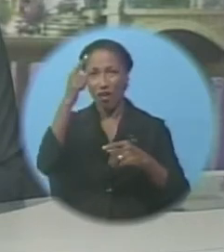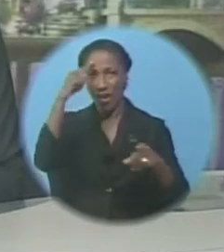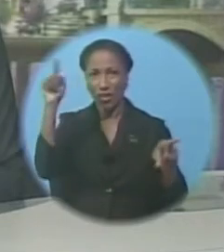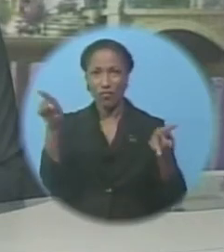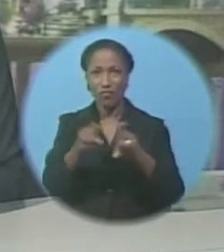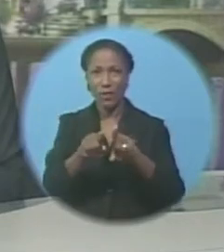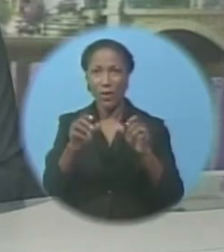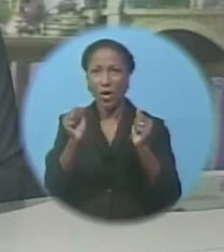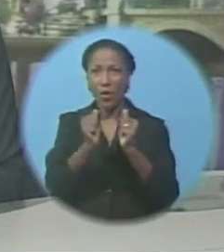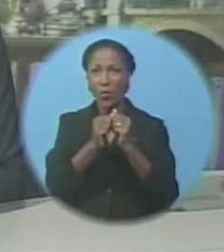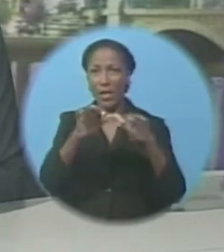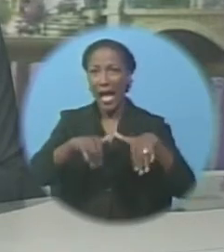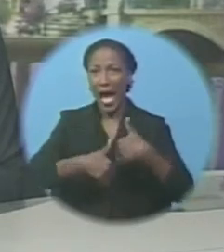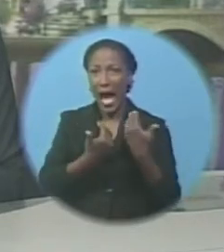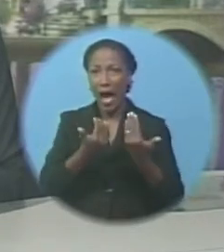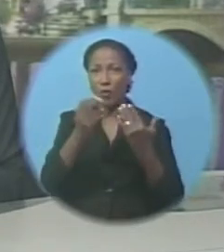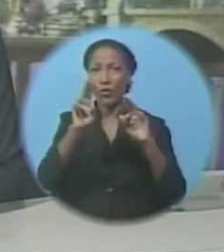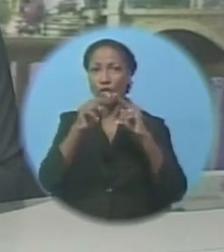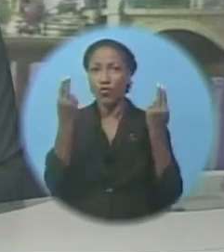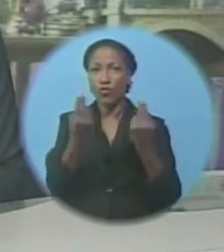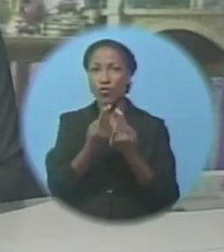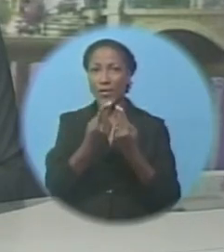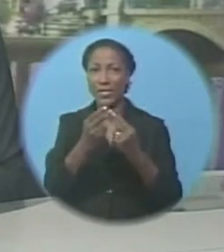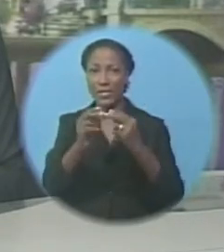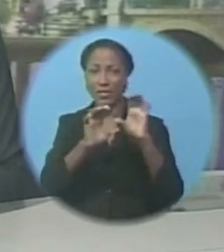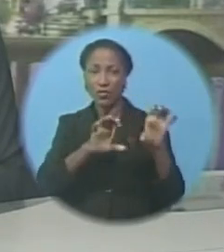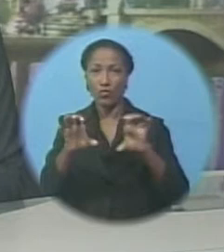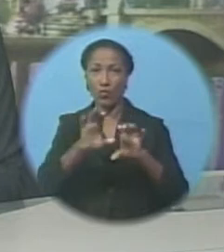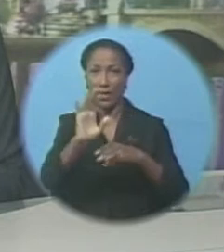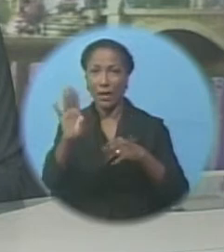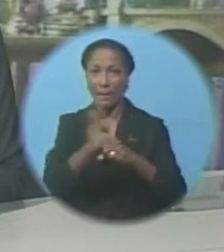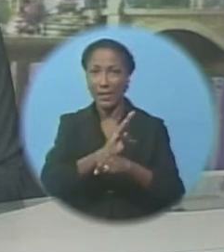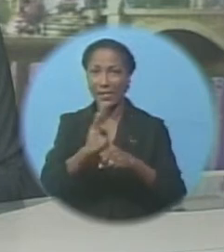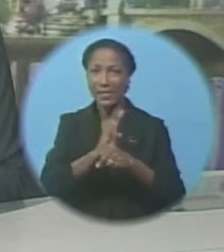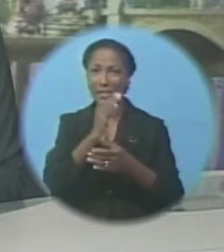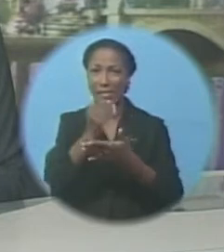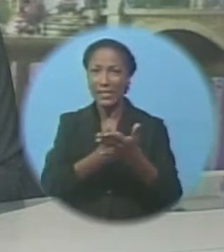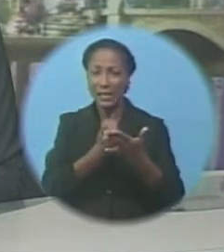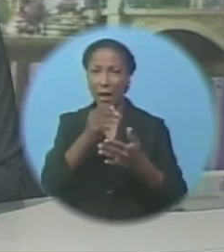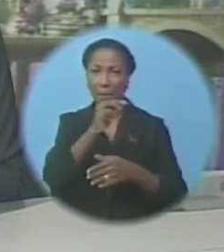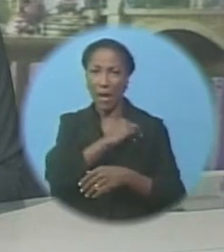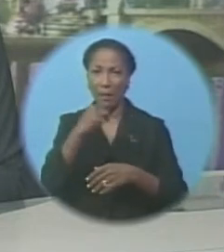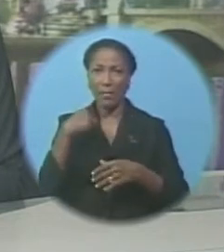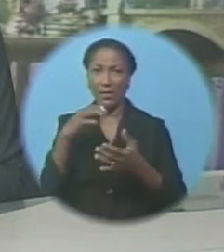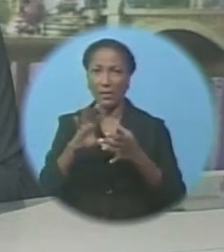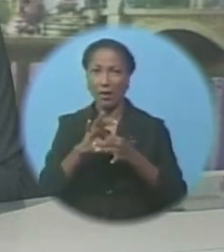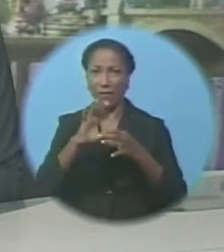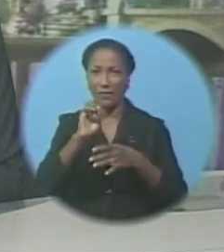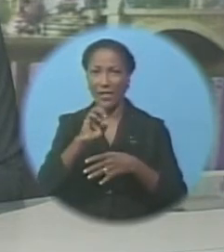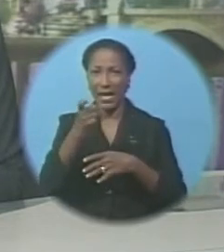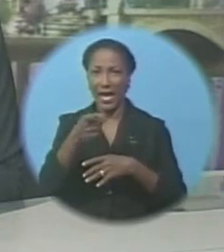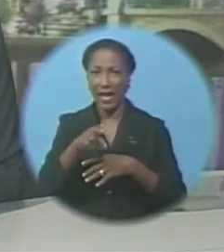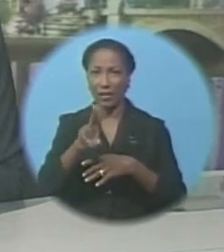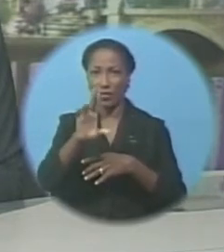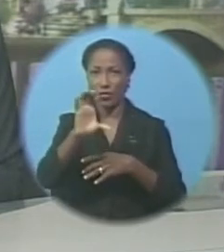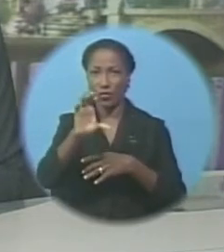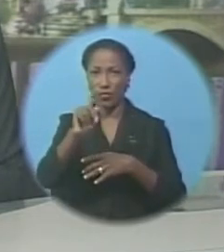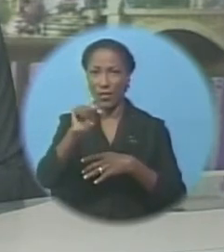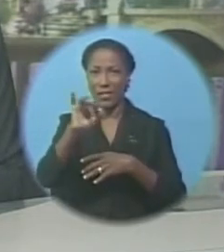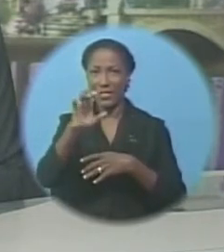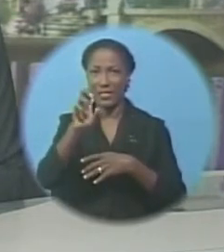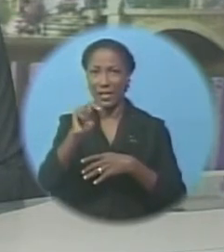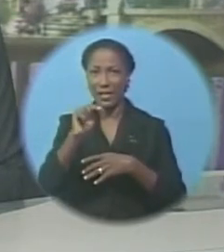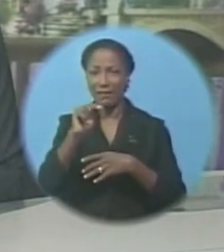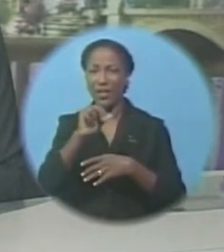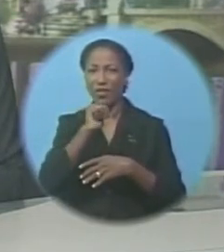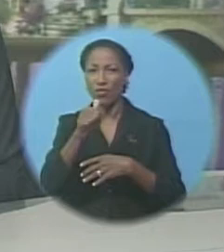union's ongoing action. She is also expressing concern that some members of the executive are not being informed about key